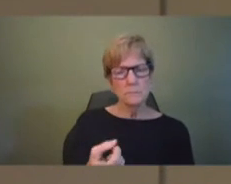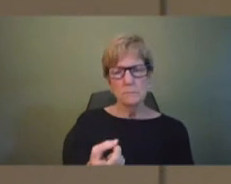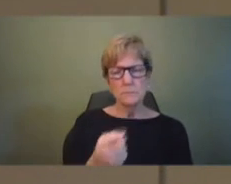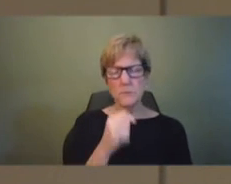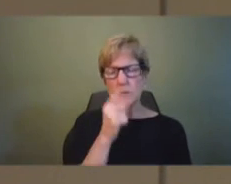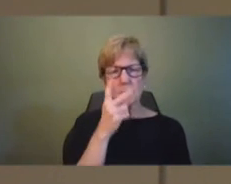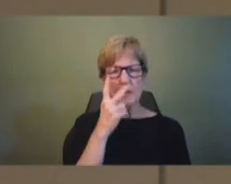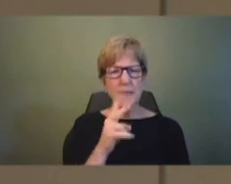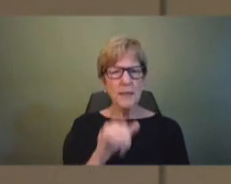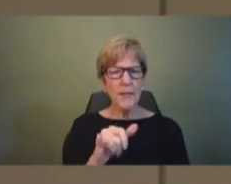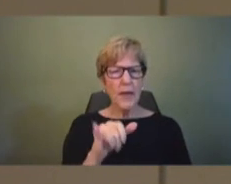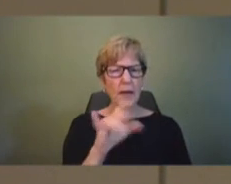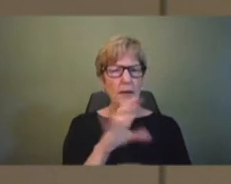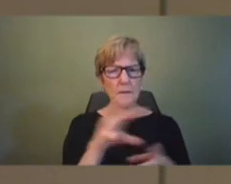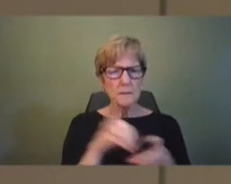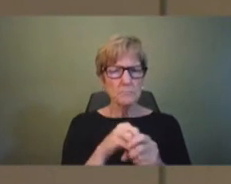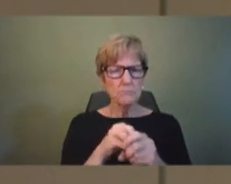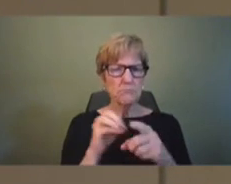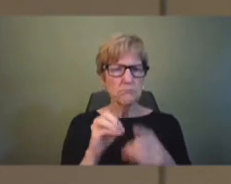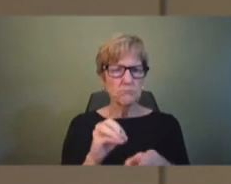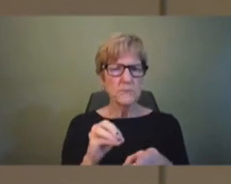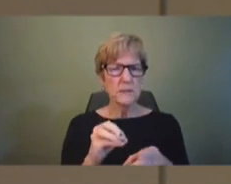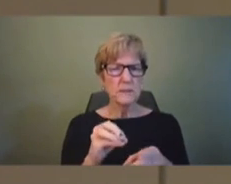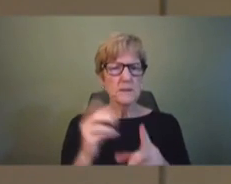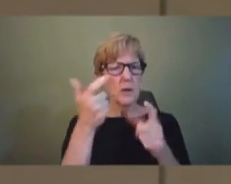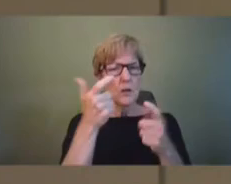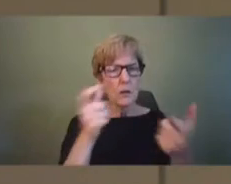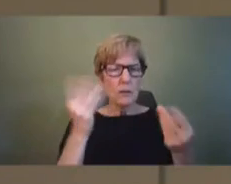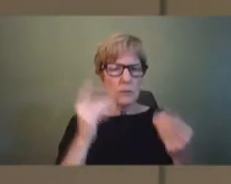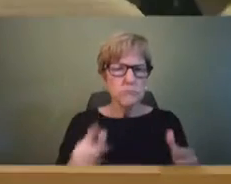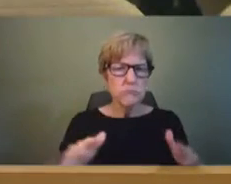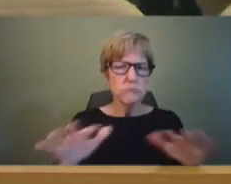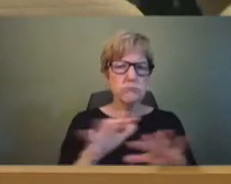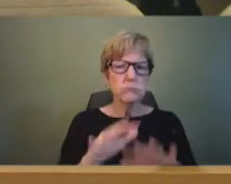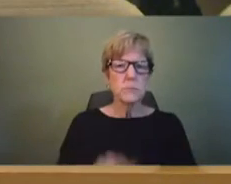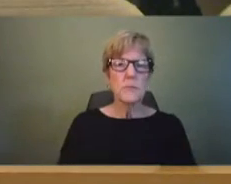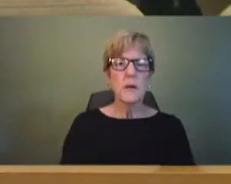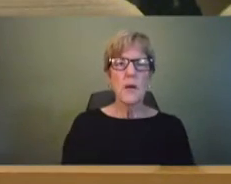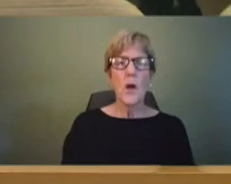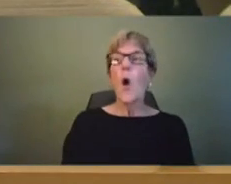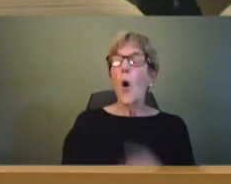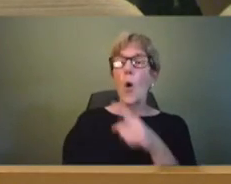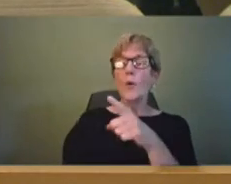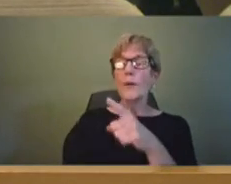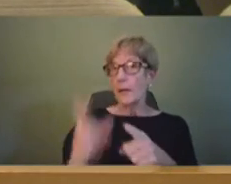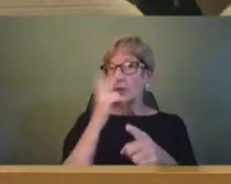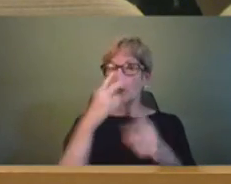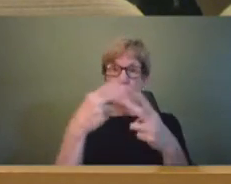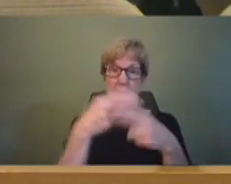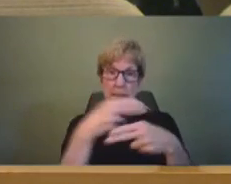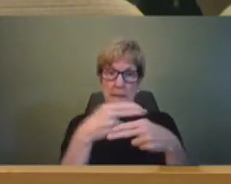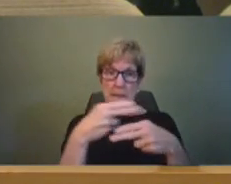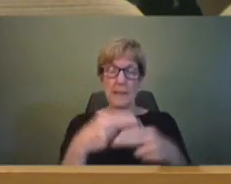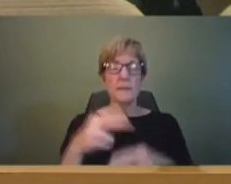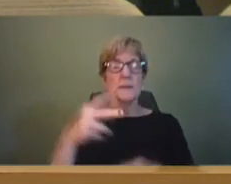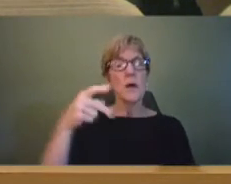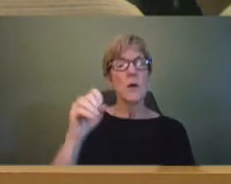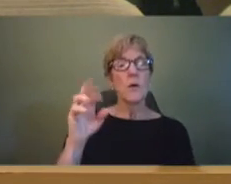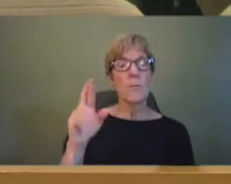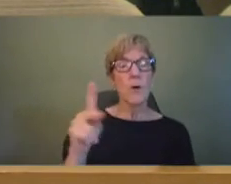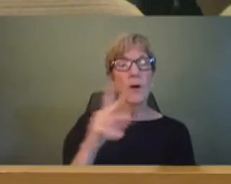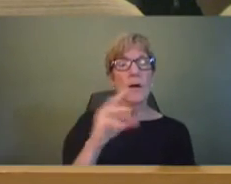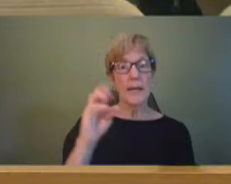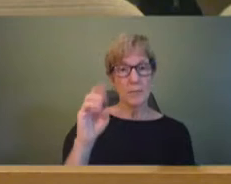this uh significantly large development oh I think if if I could have our slides up uh meinberg County Parks and W has been a part of this